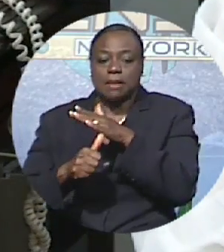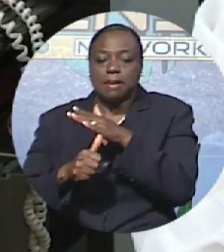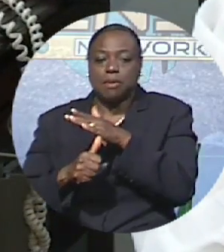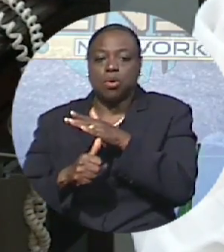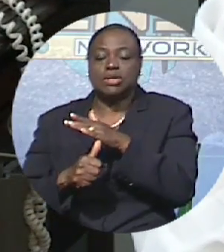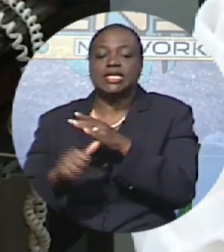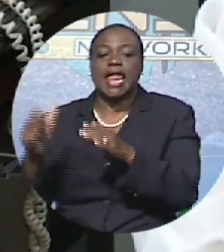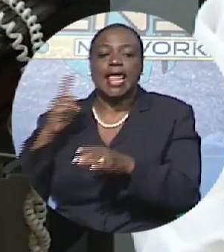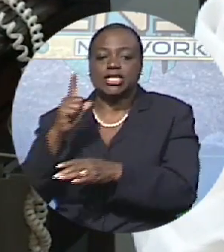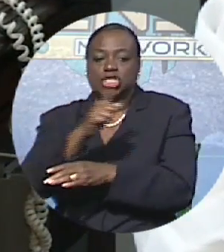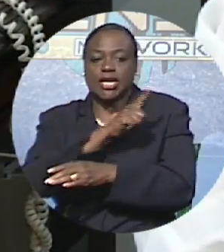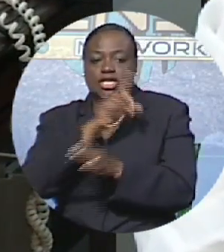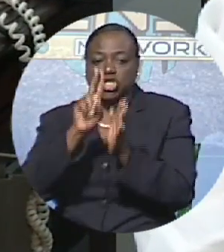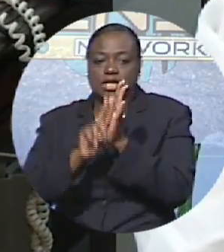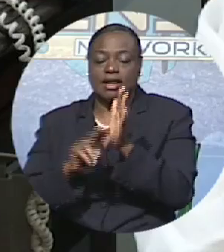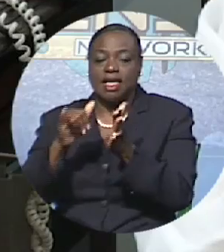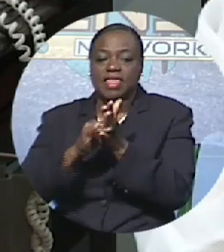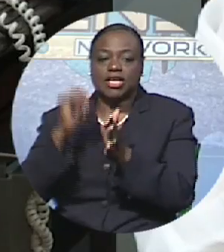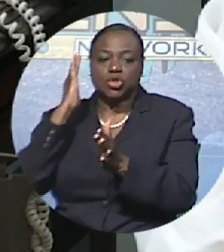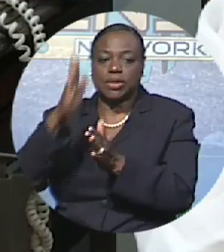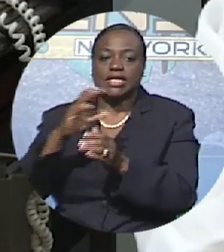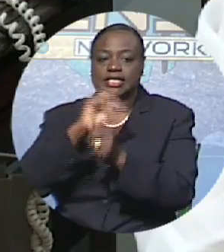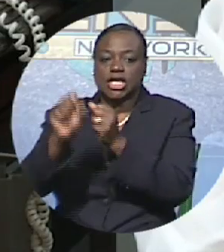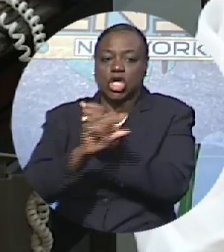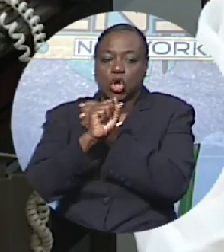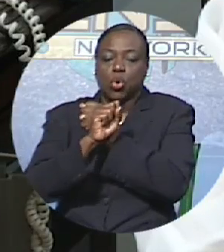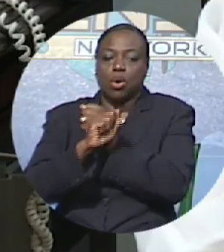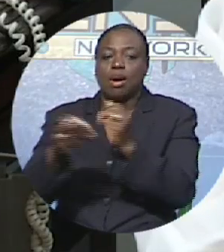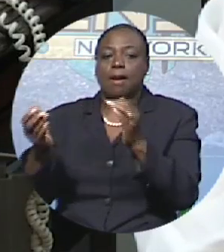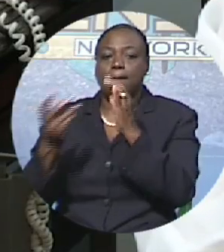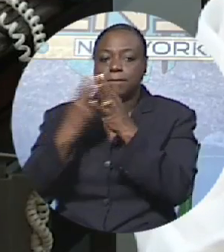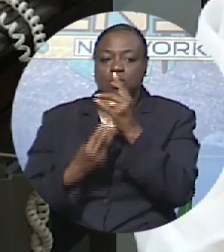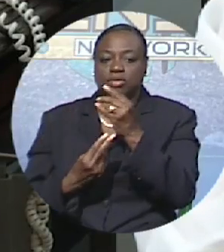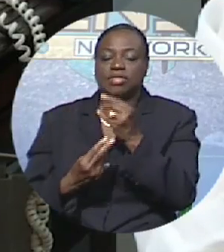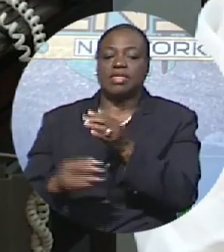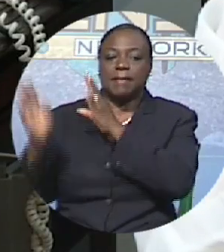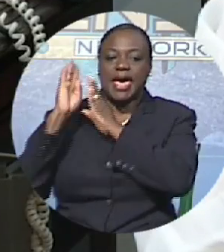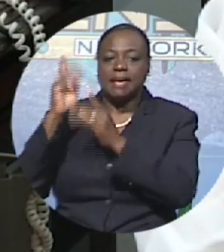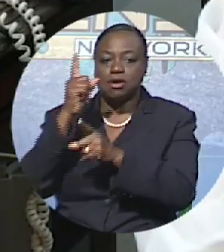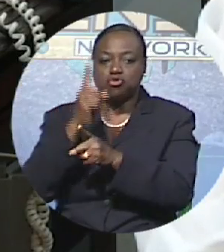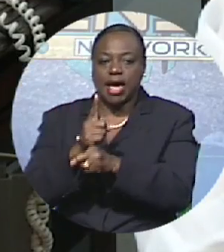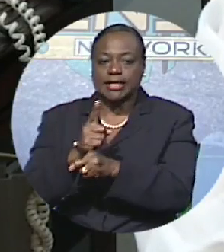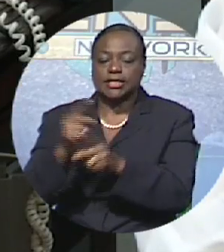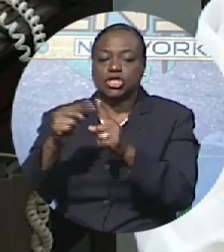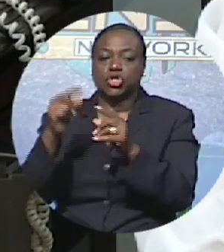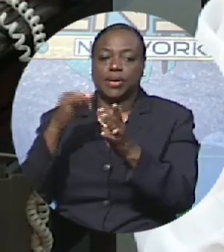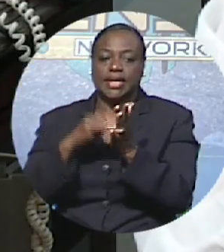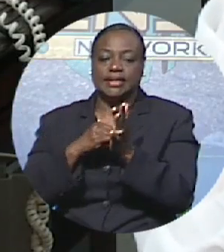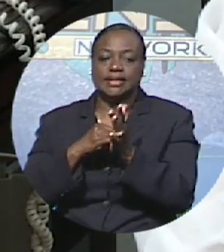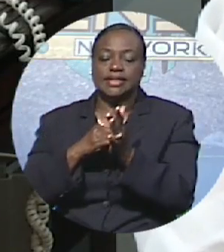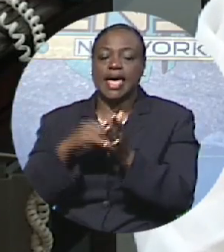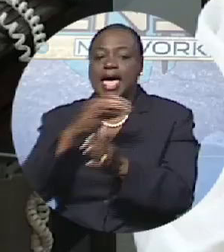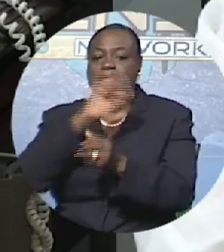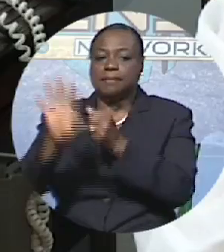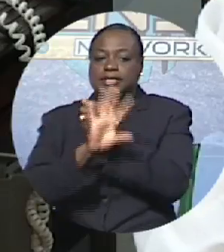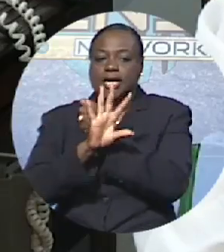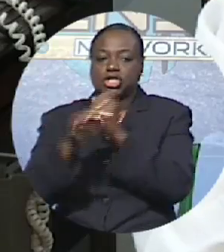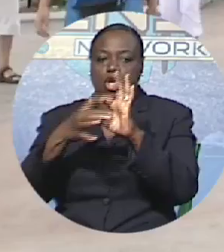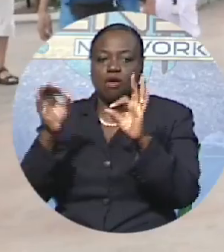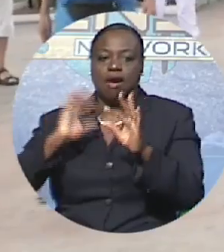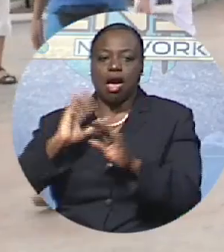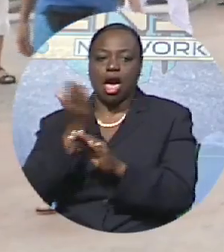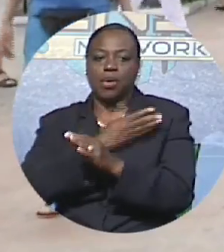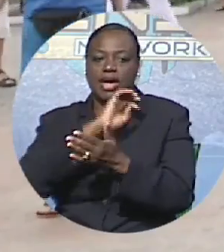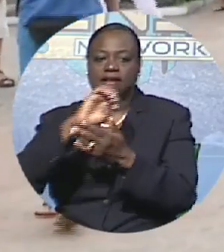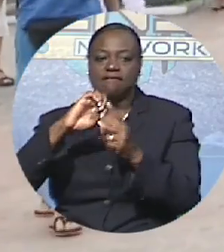legislation that will secure both the Bahamian rights to it and indeed the protection of our